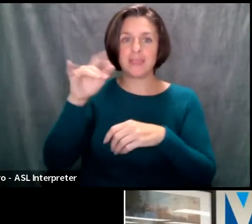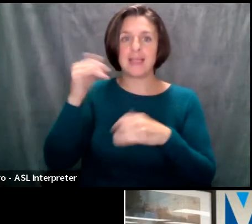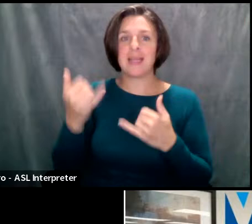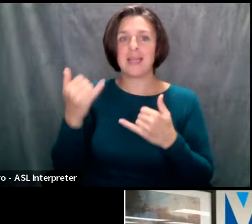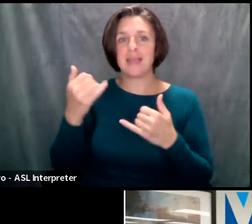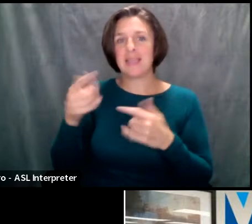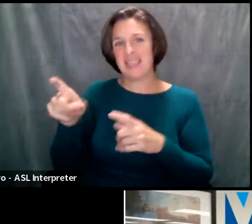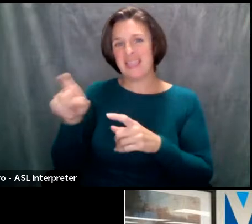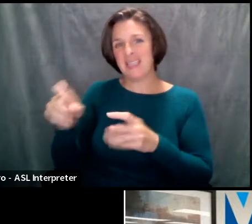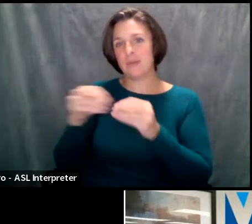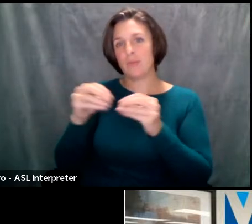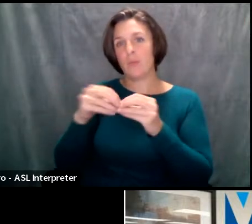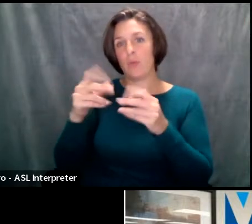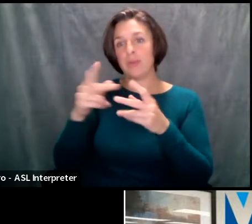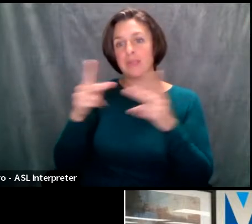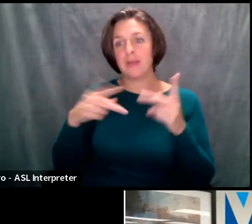adequately.